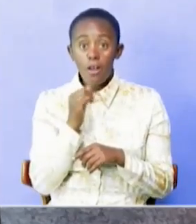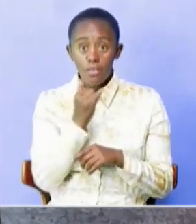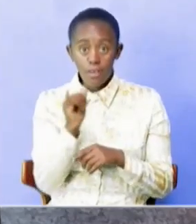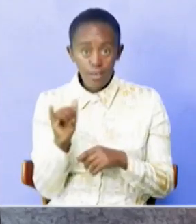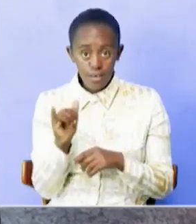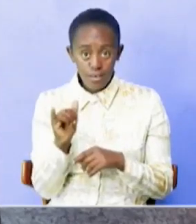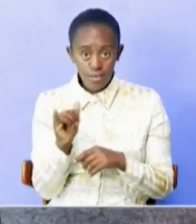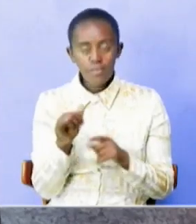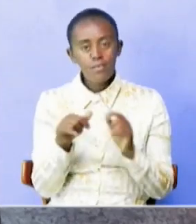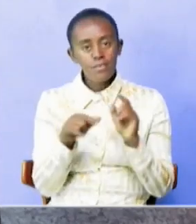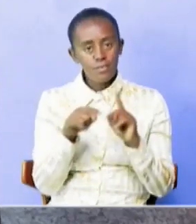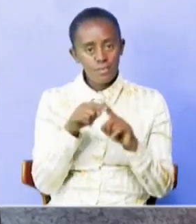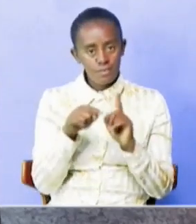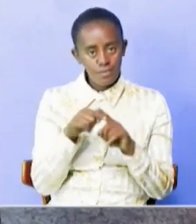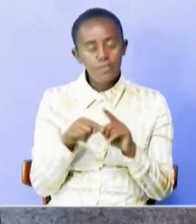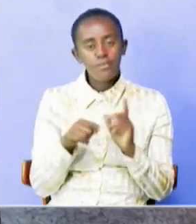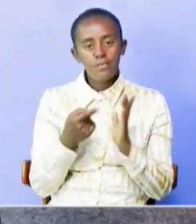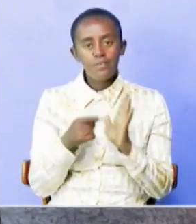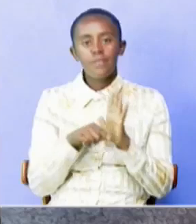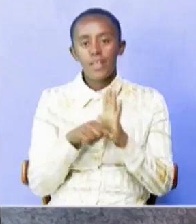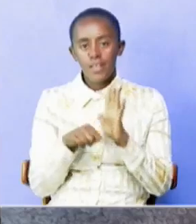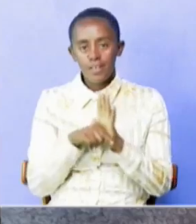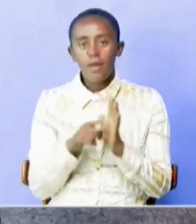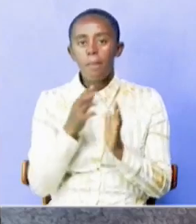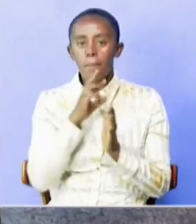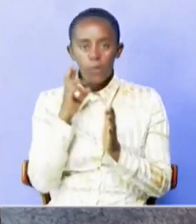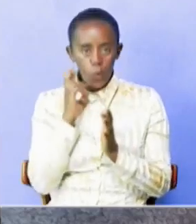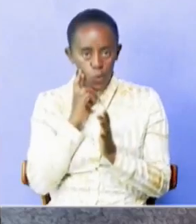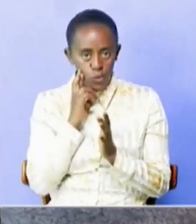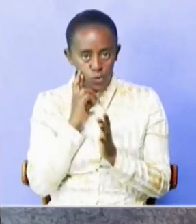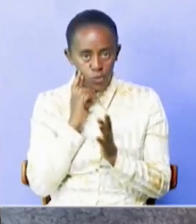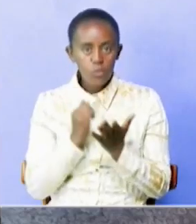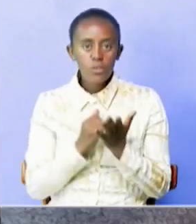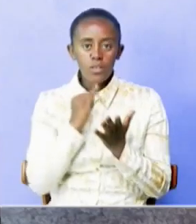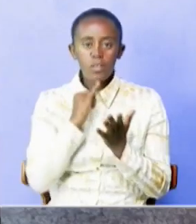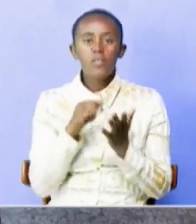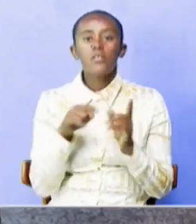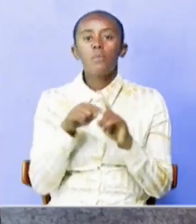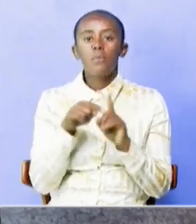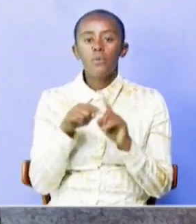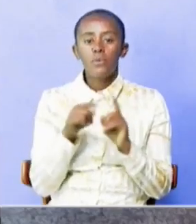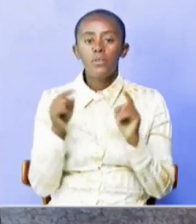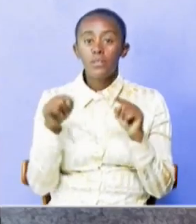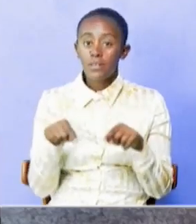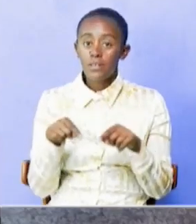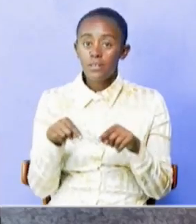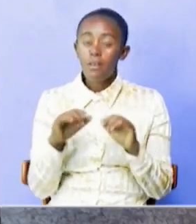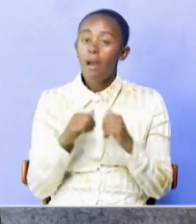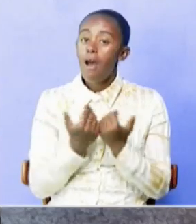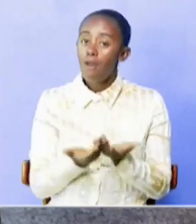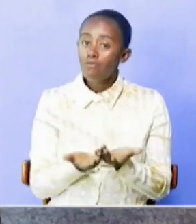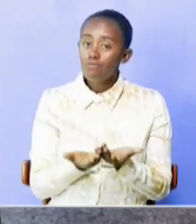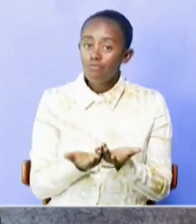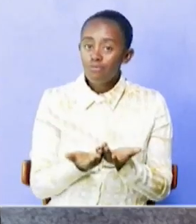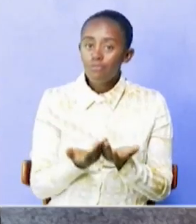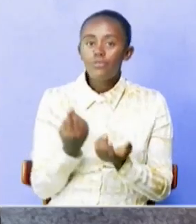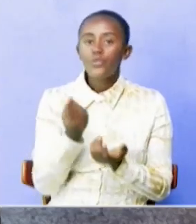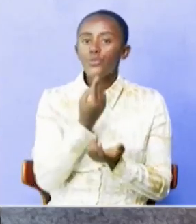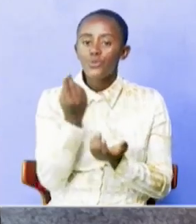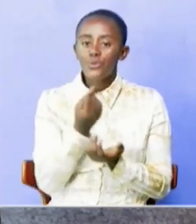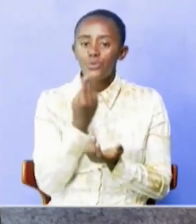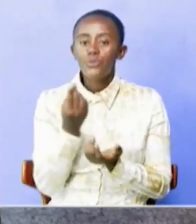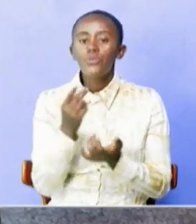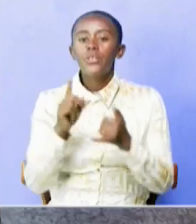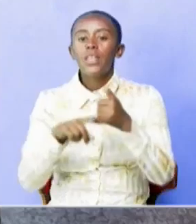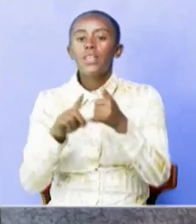is positive. In this case, negative because this one is positive. So this is how we use what?